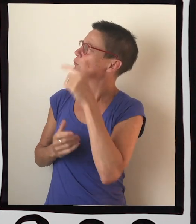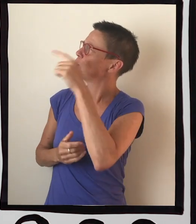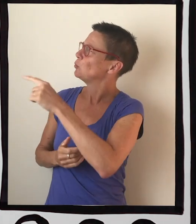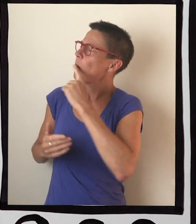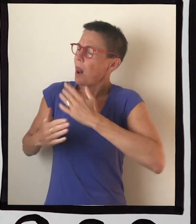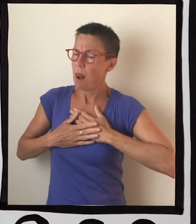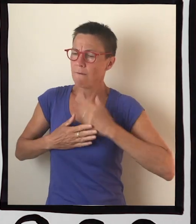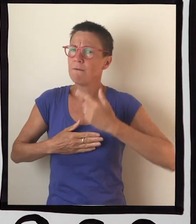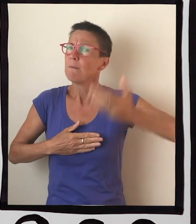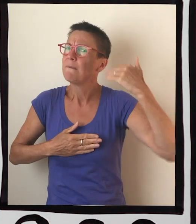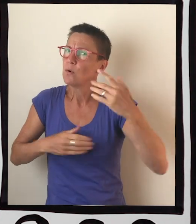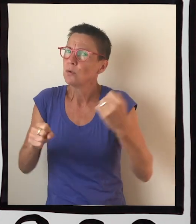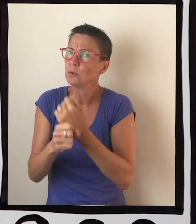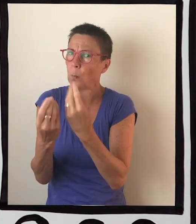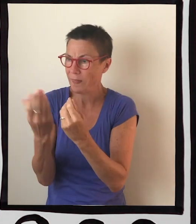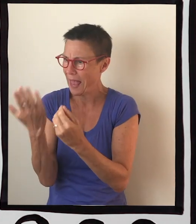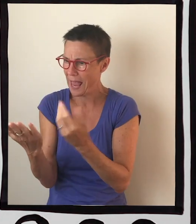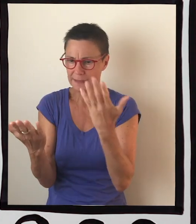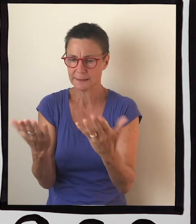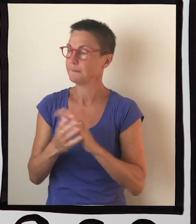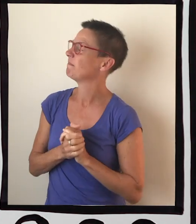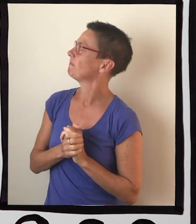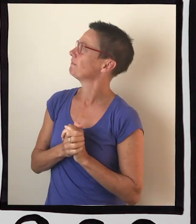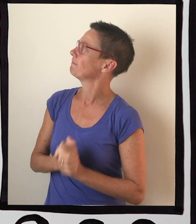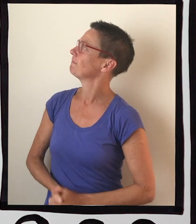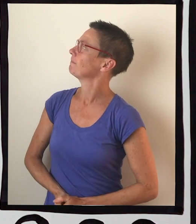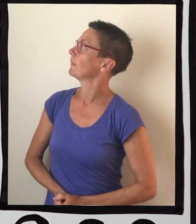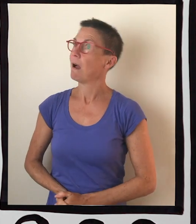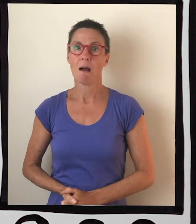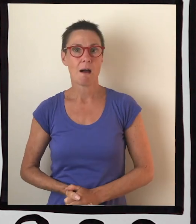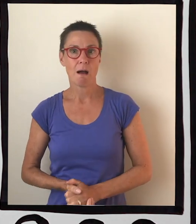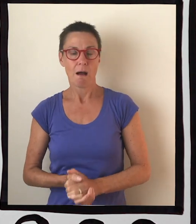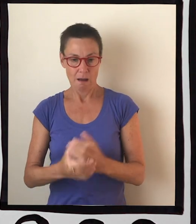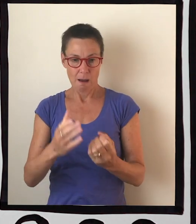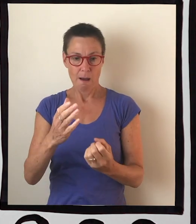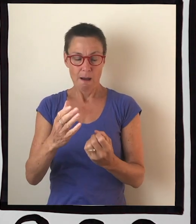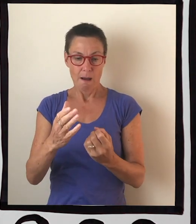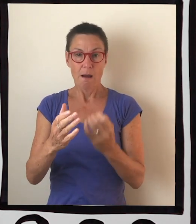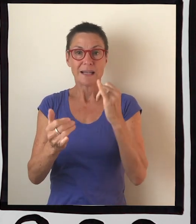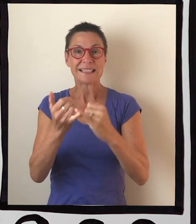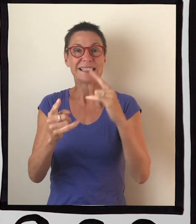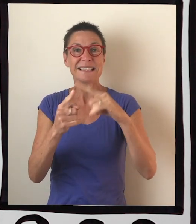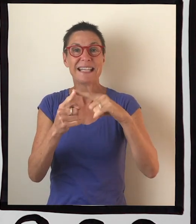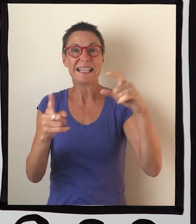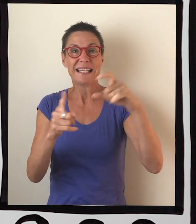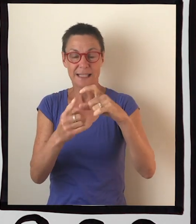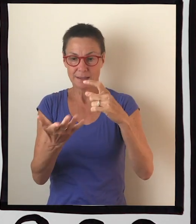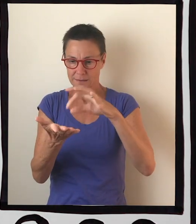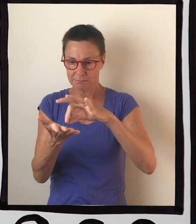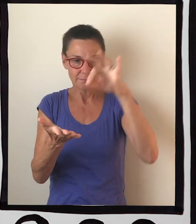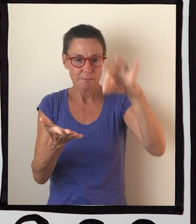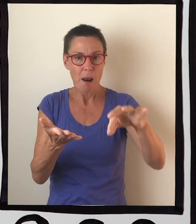What do you love to do with your hands? Hmm. Well, plant a seed. Great.